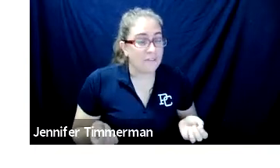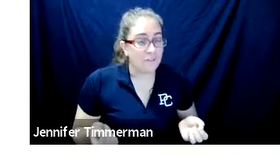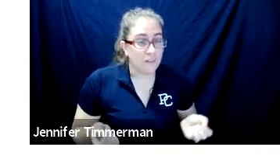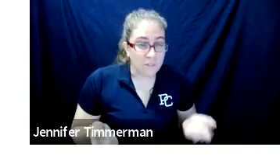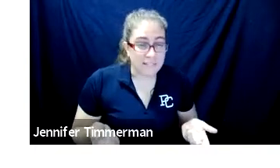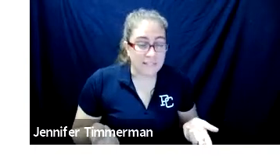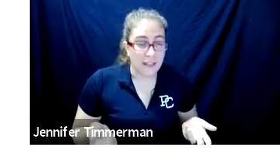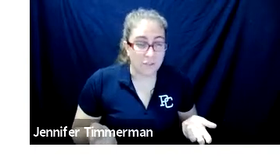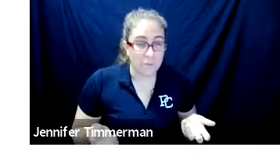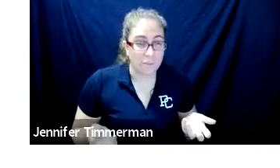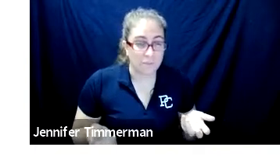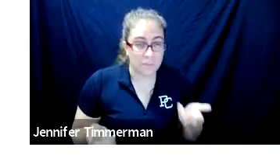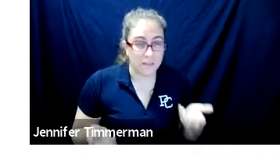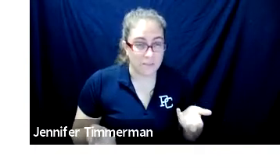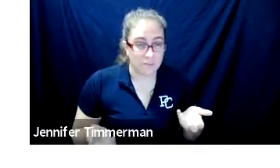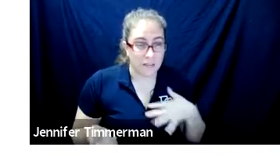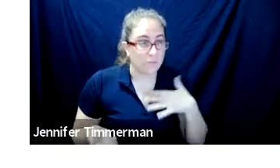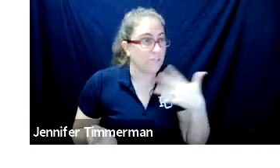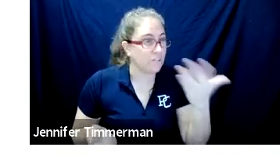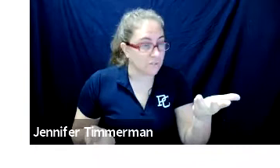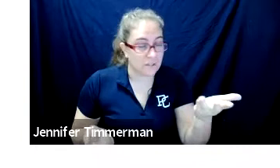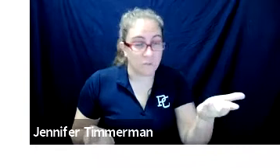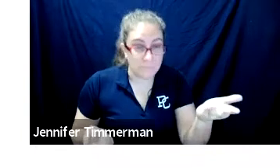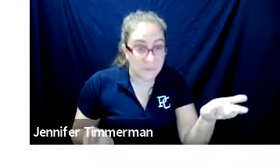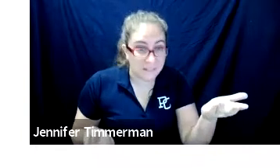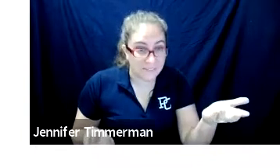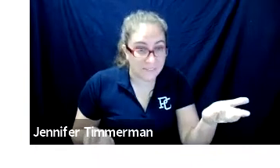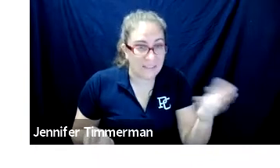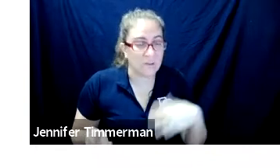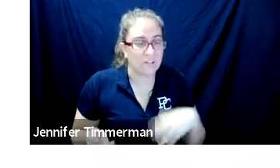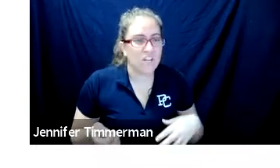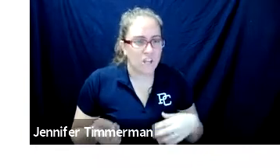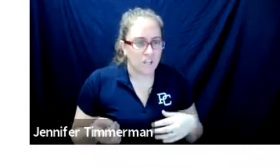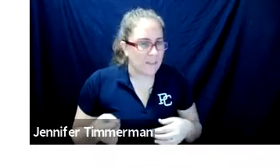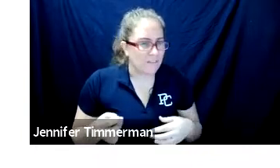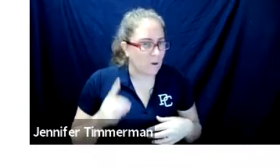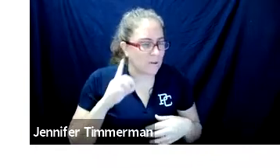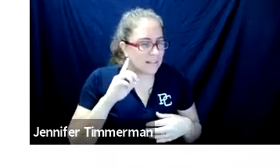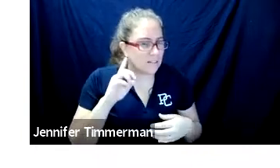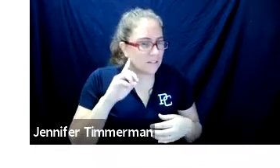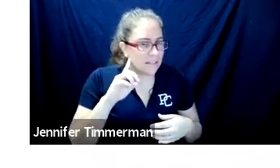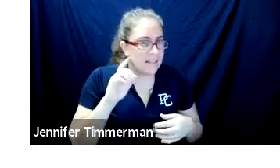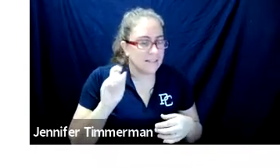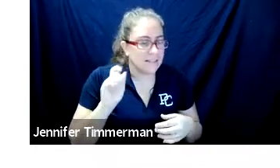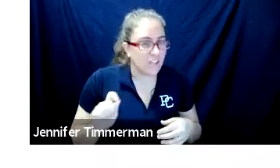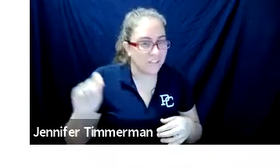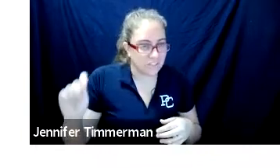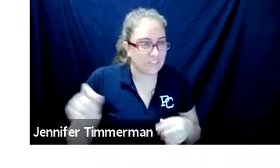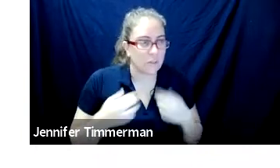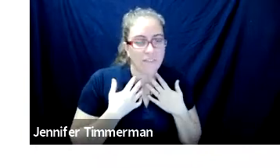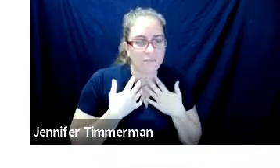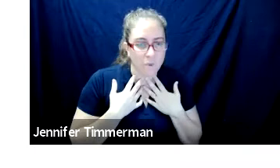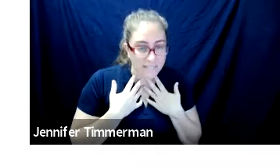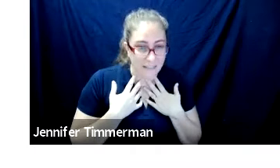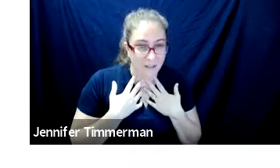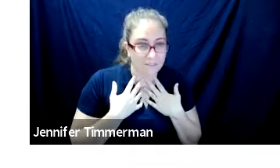And if you've ever listened to other people speak in other languages, or if you speak another language, you may have heard little changes in